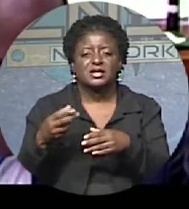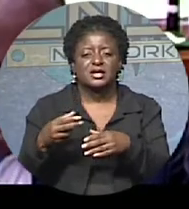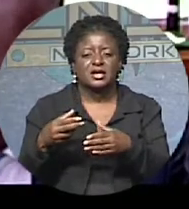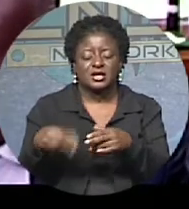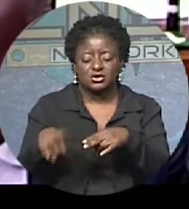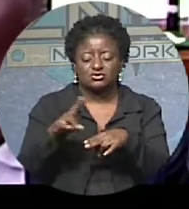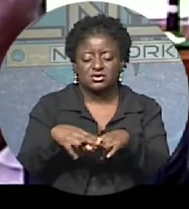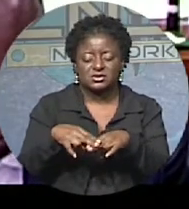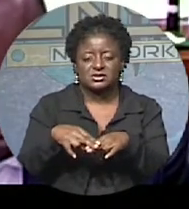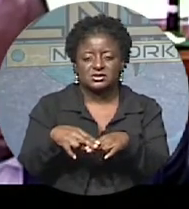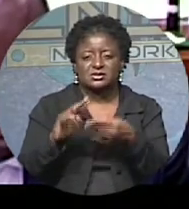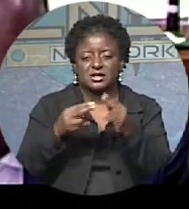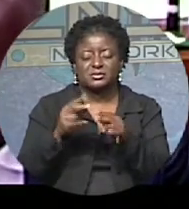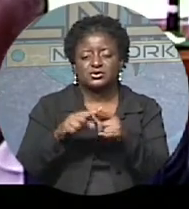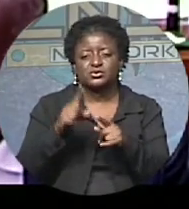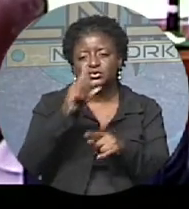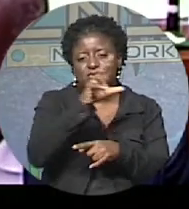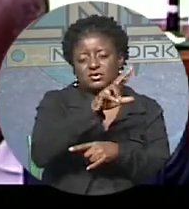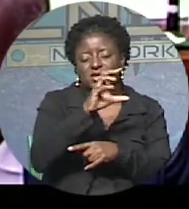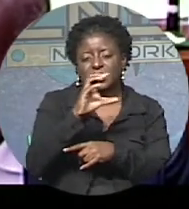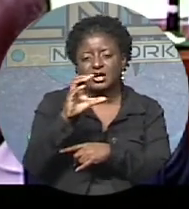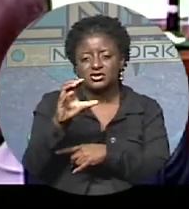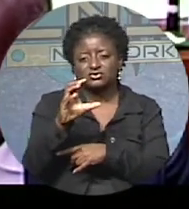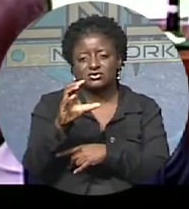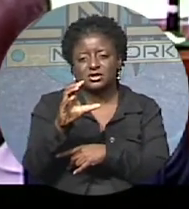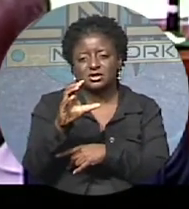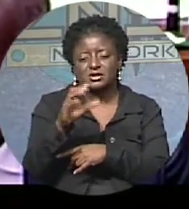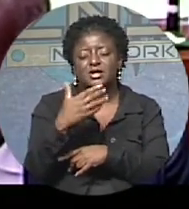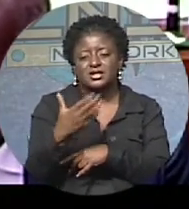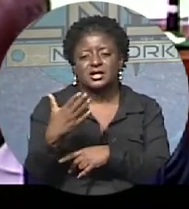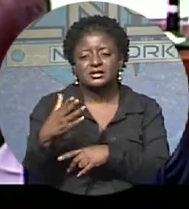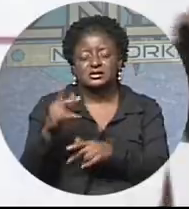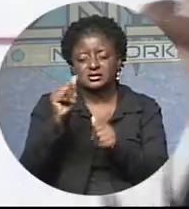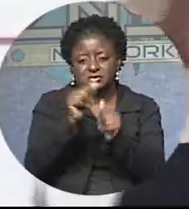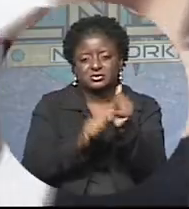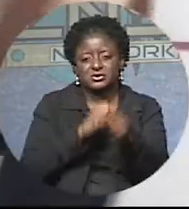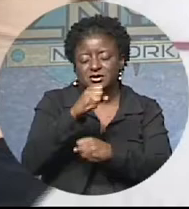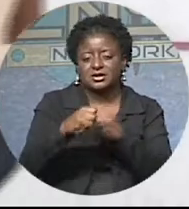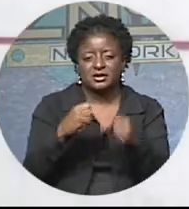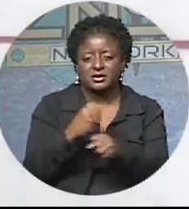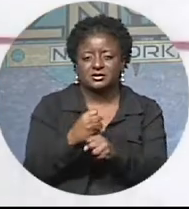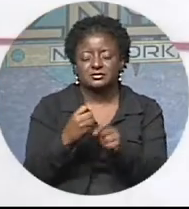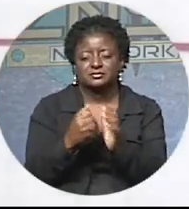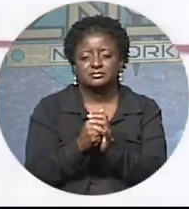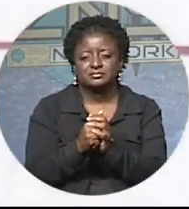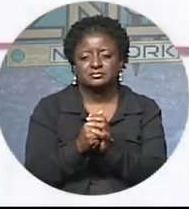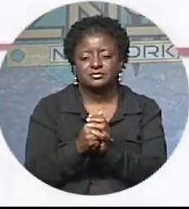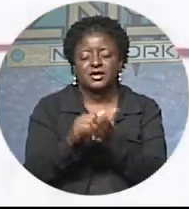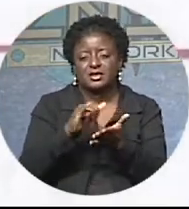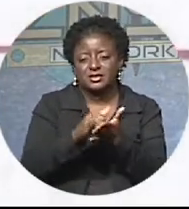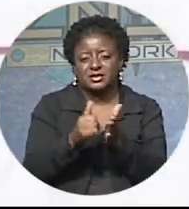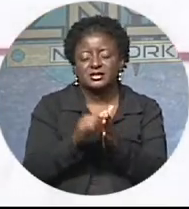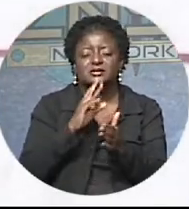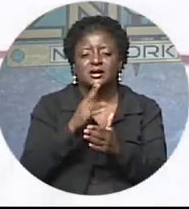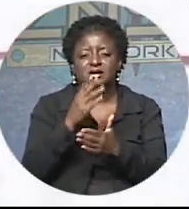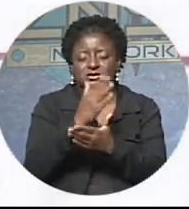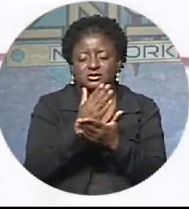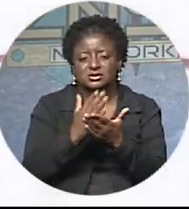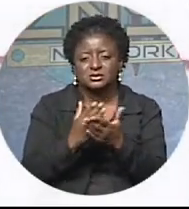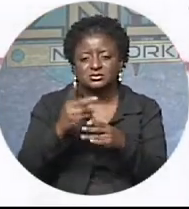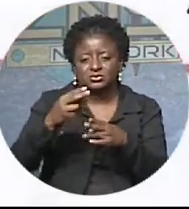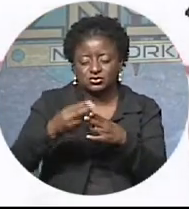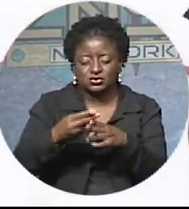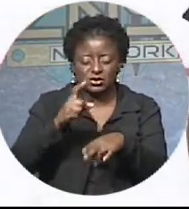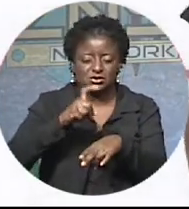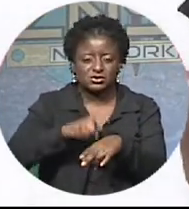Speaker, that would make a significant dent in the system. Nottage says these are just some short-term solutions to clear